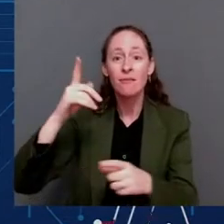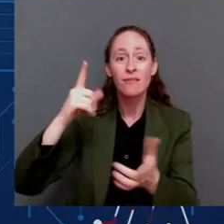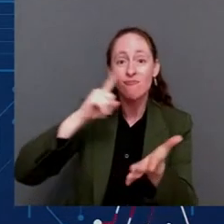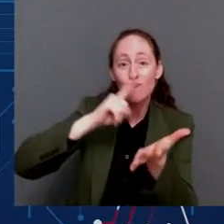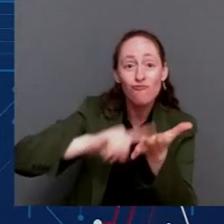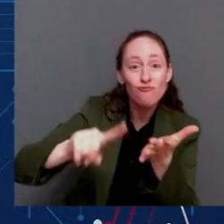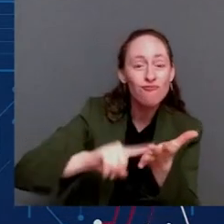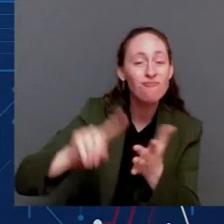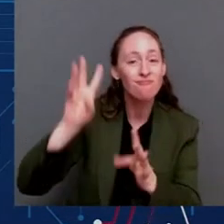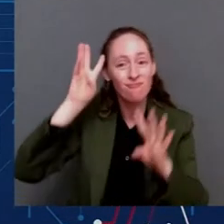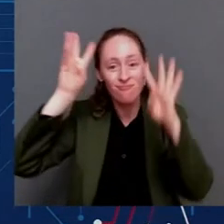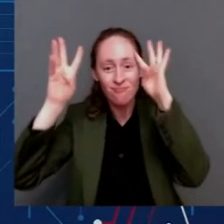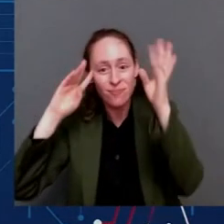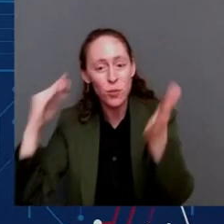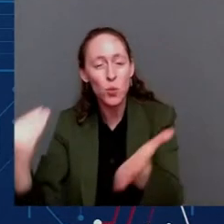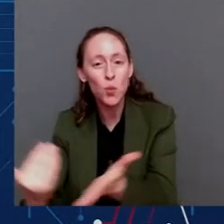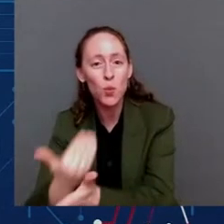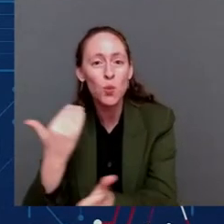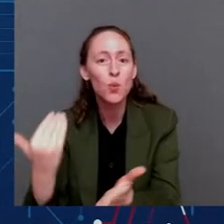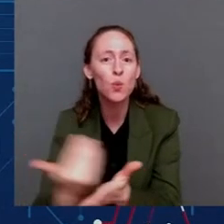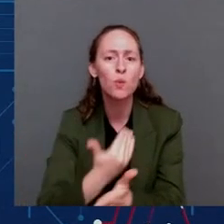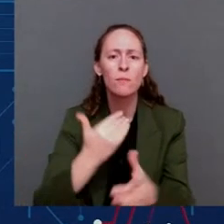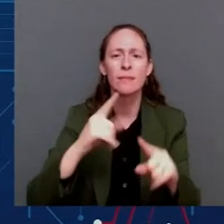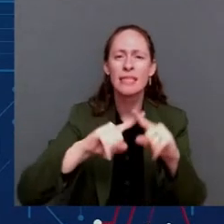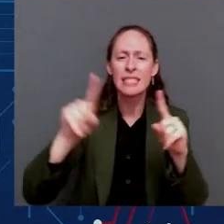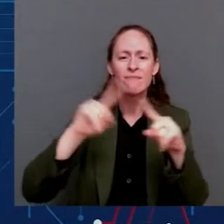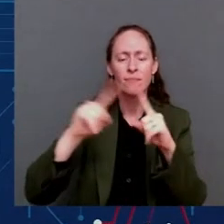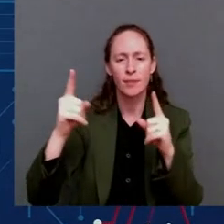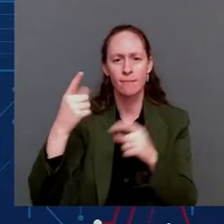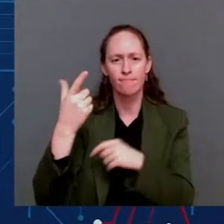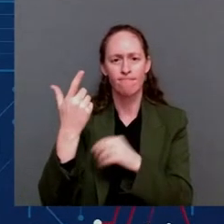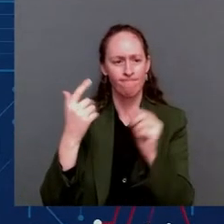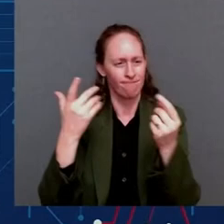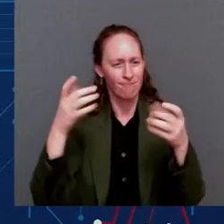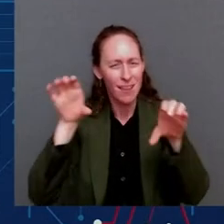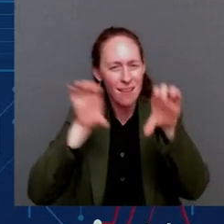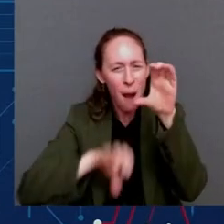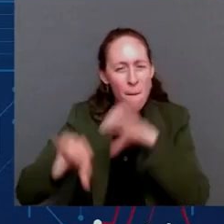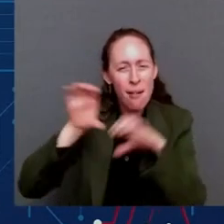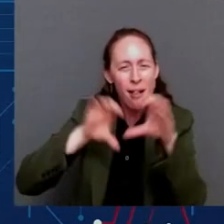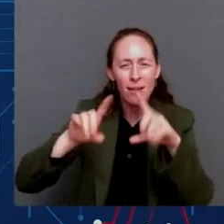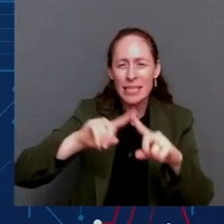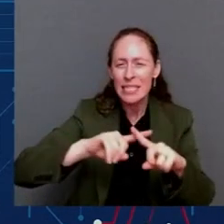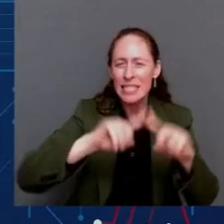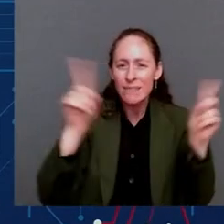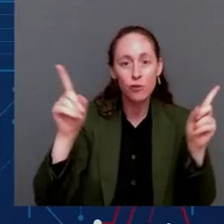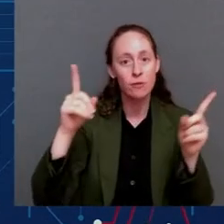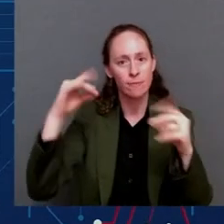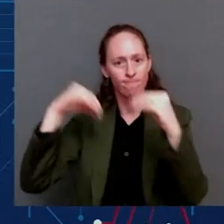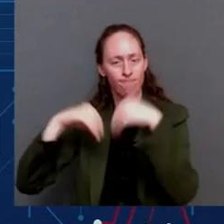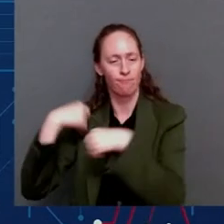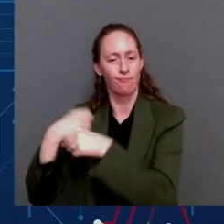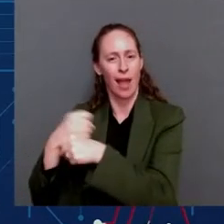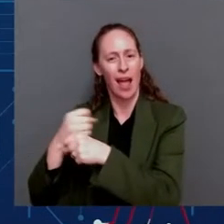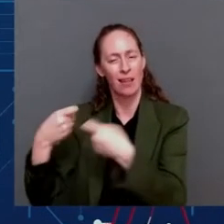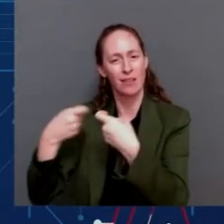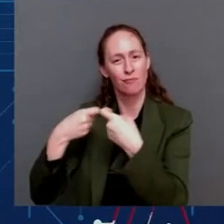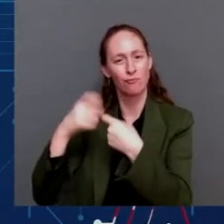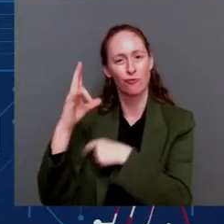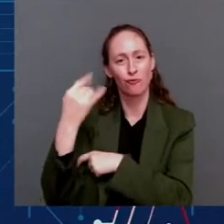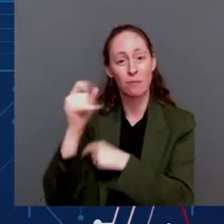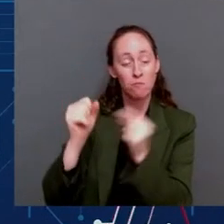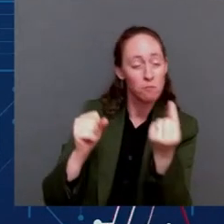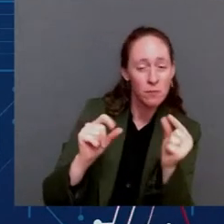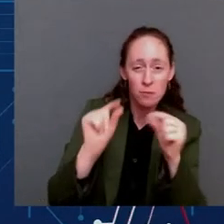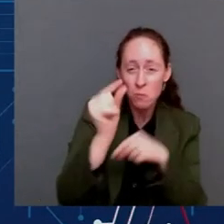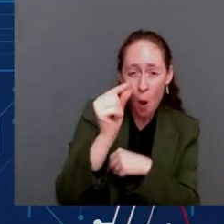one third of all the chips in the world use the polysilicon made right here in your factory. Imagine if we had more of these